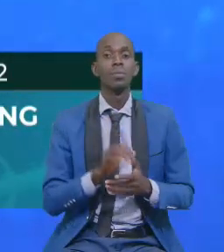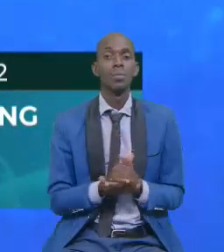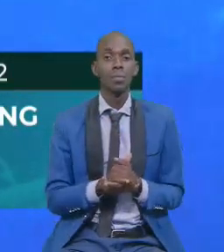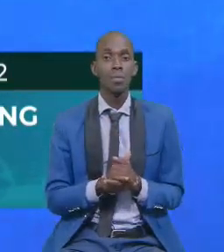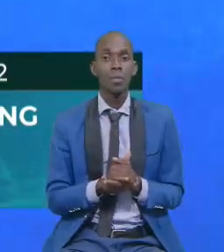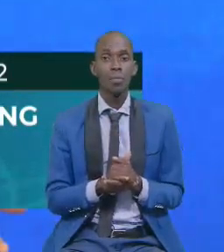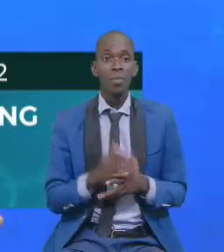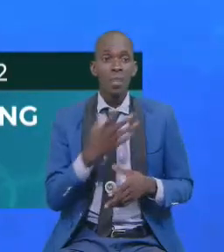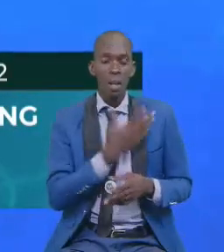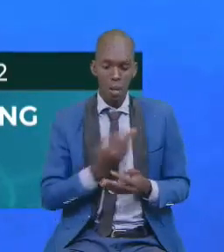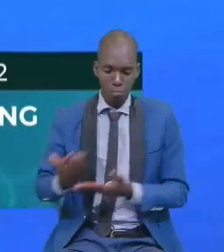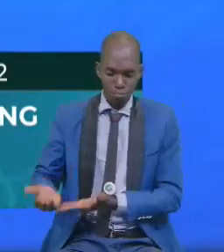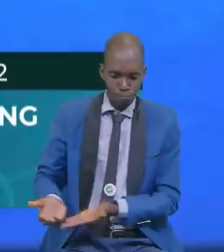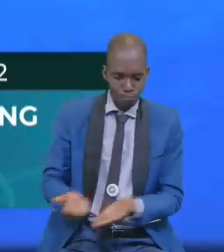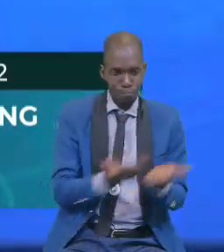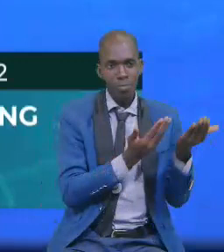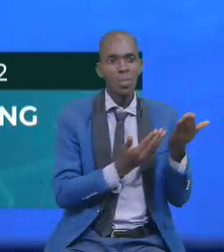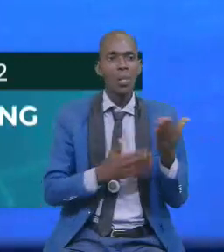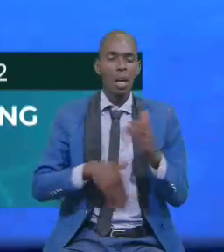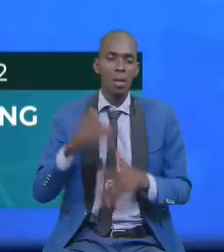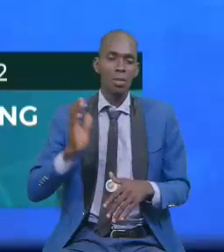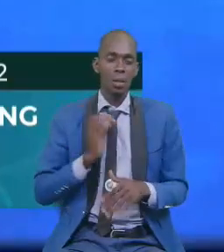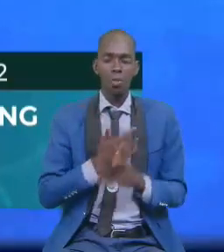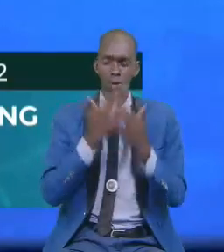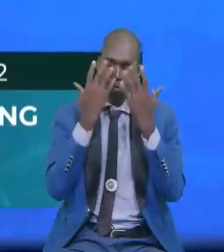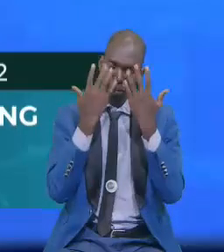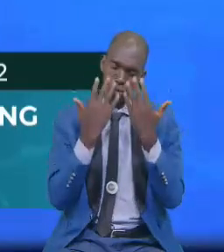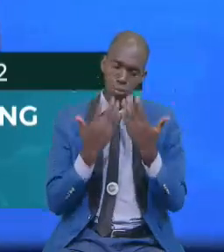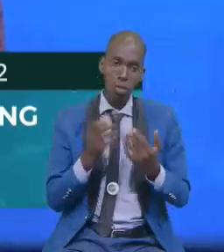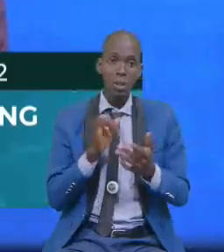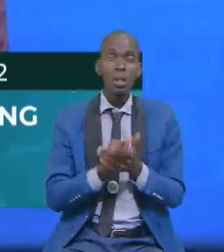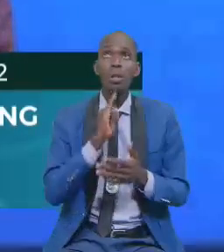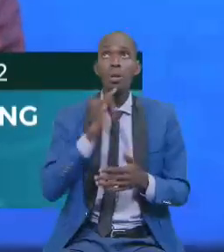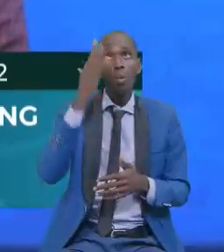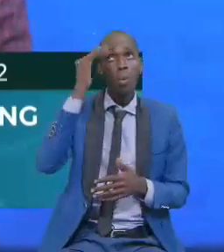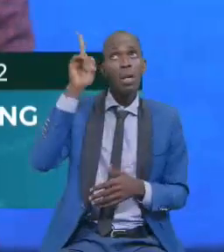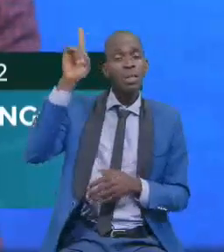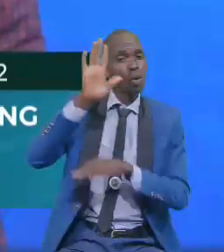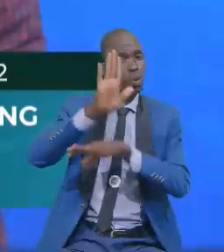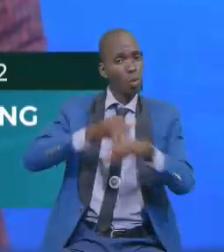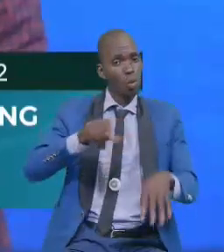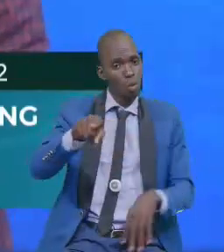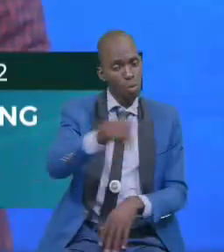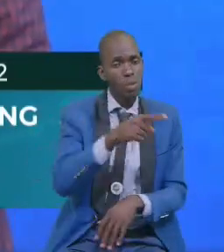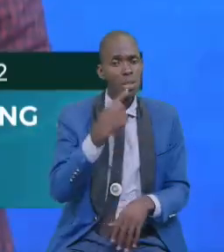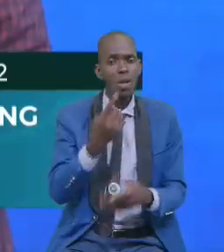and carried our sorrows. That's why he said, come out of